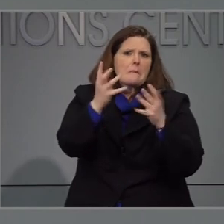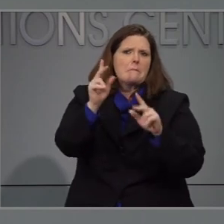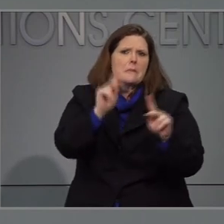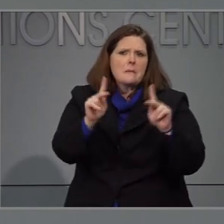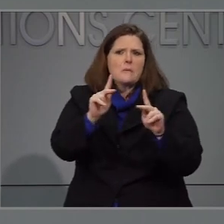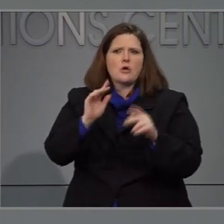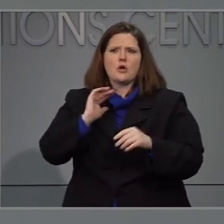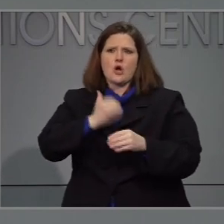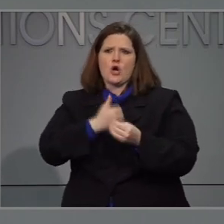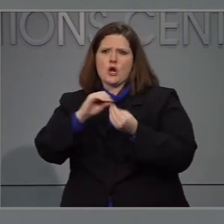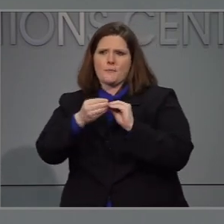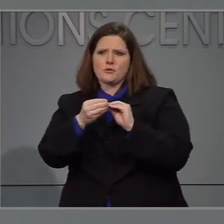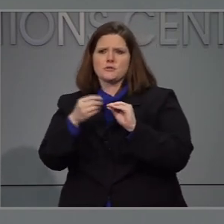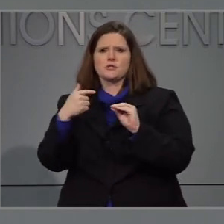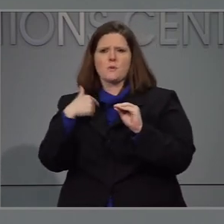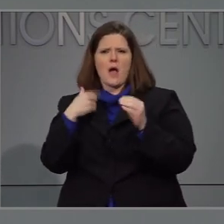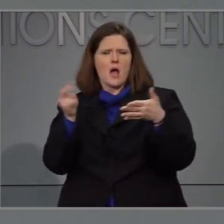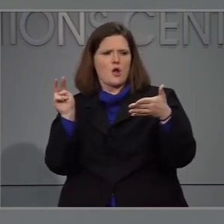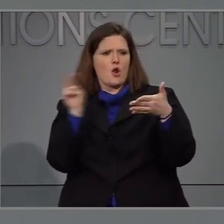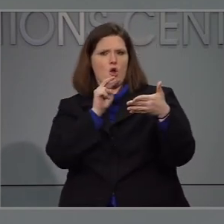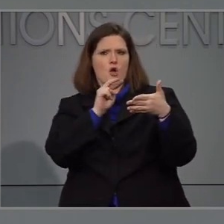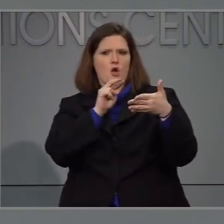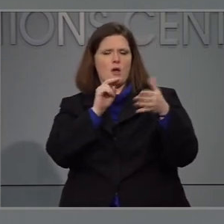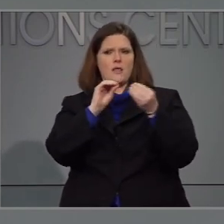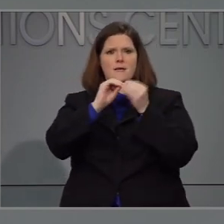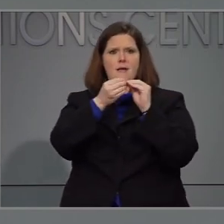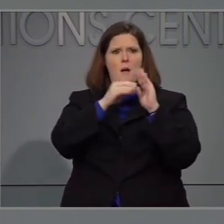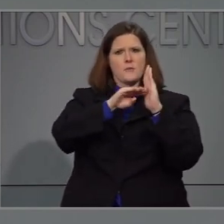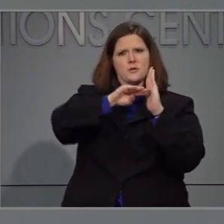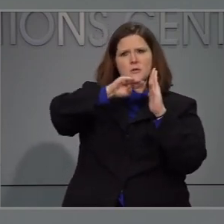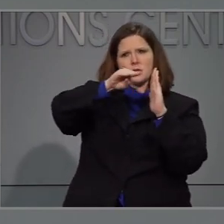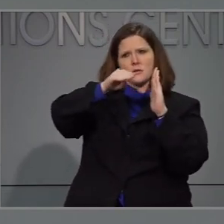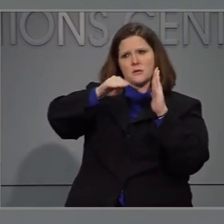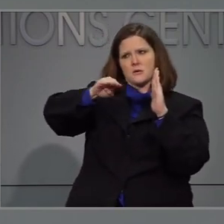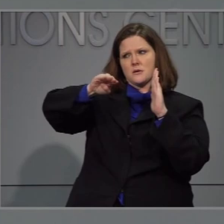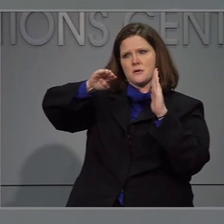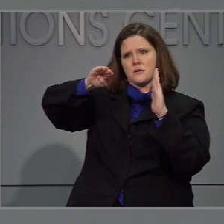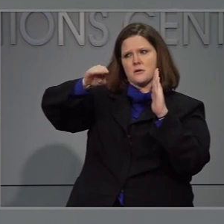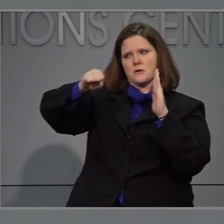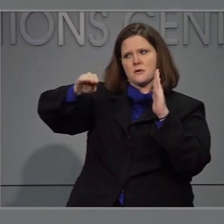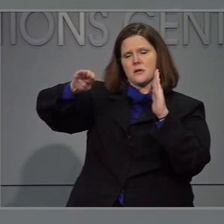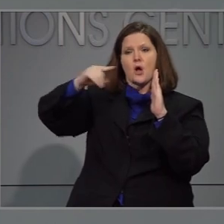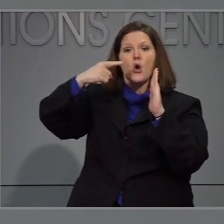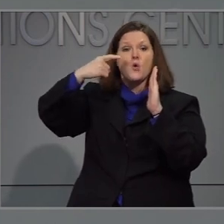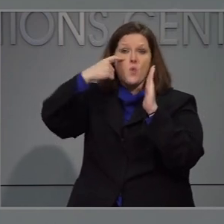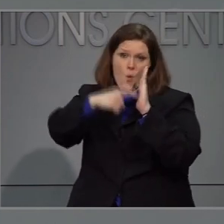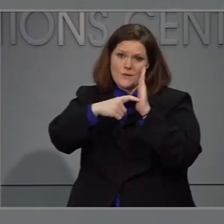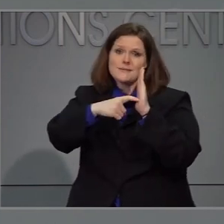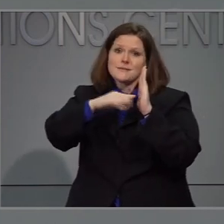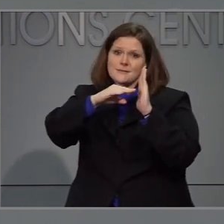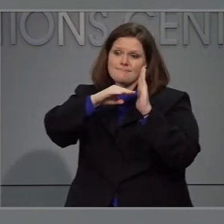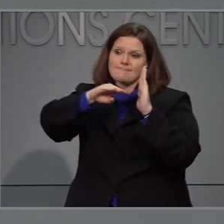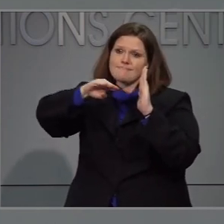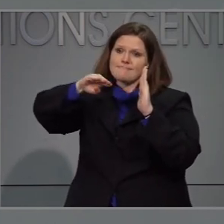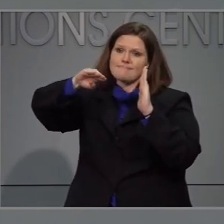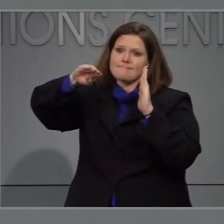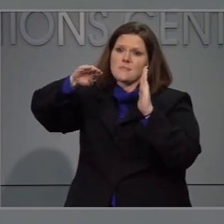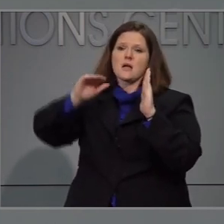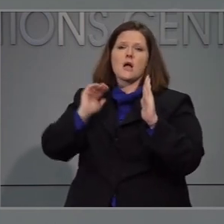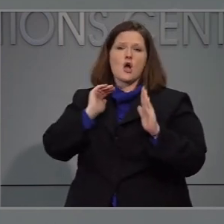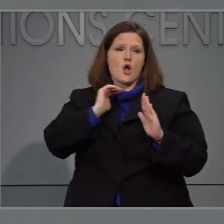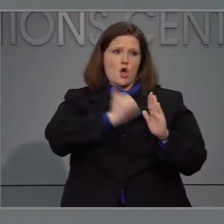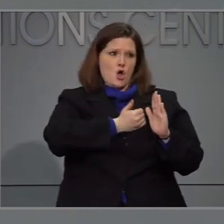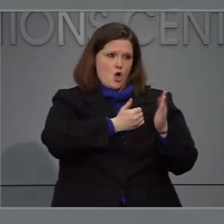our trends overall for North Carolina, I see that we have a slight uptick in some of our surveillance